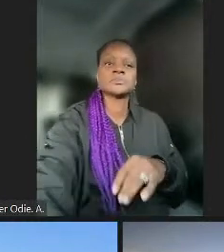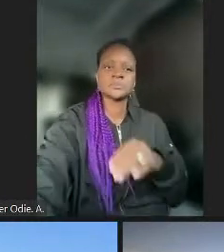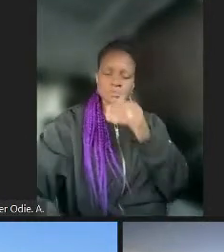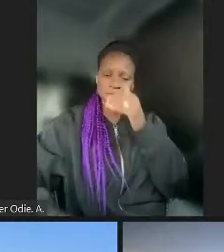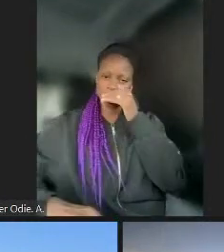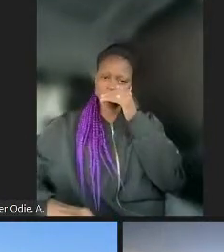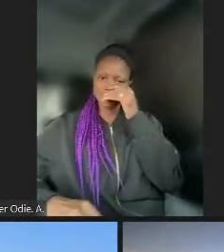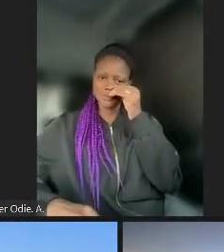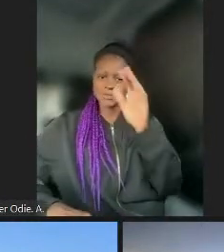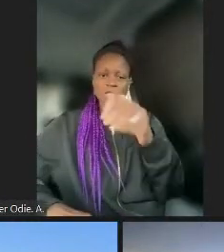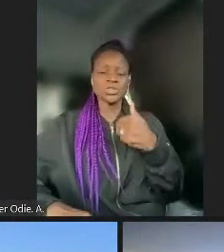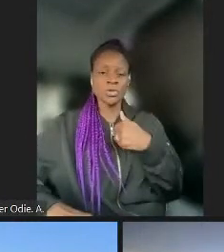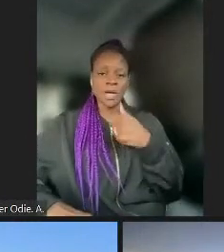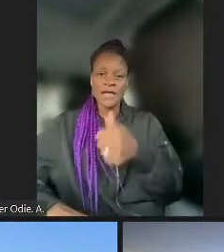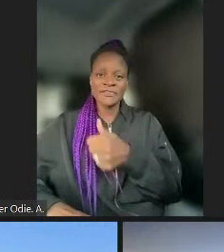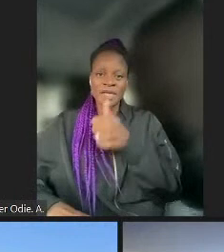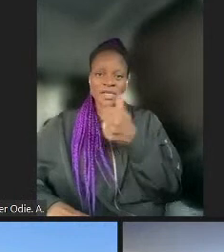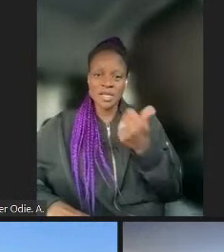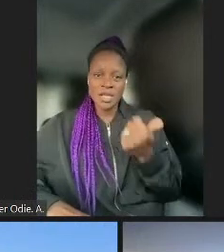come in. It's from